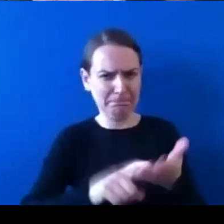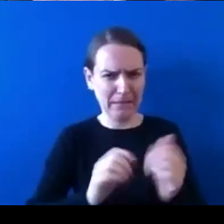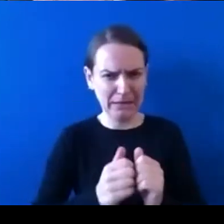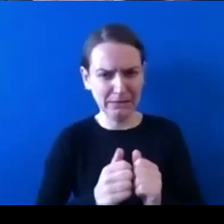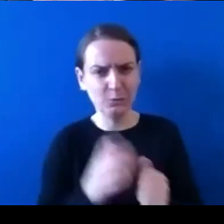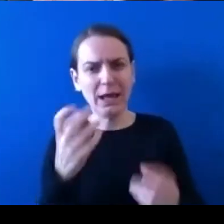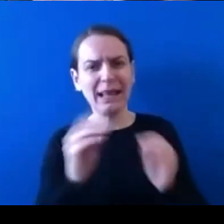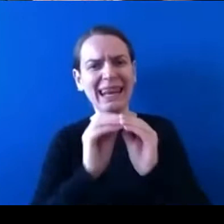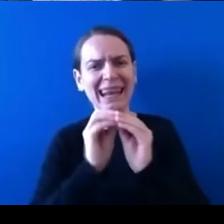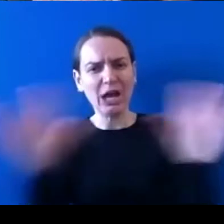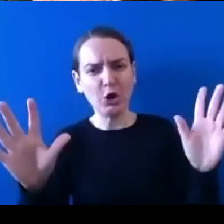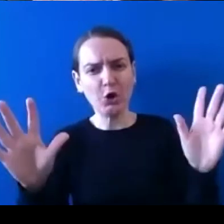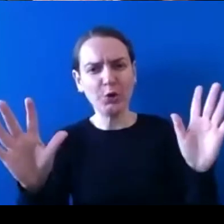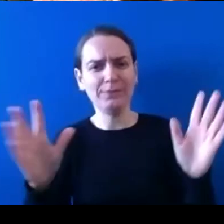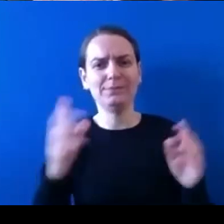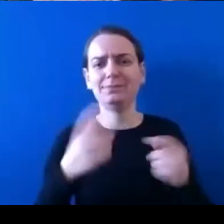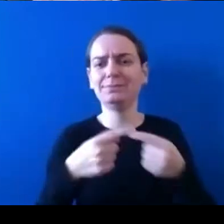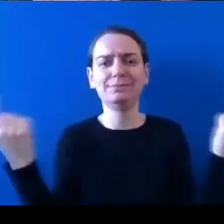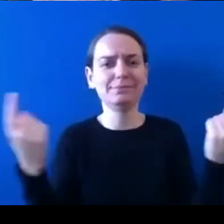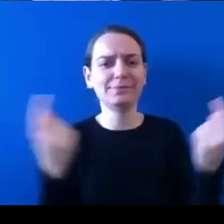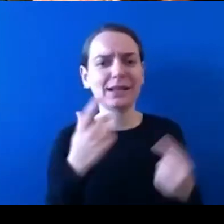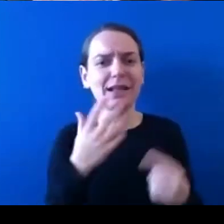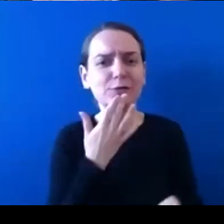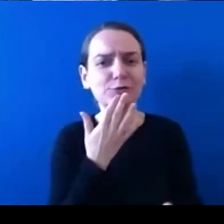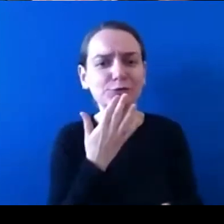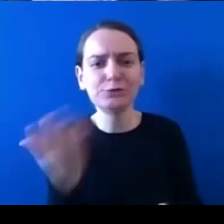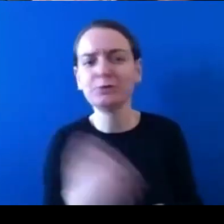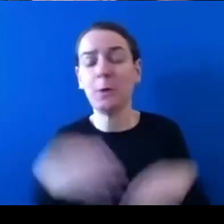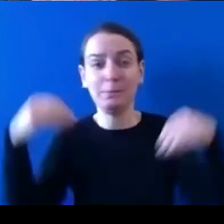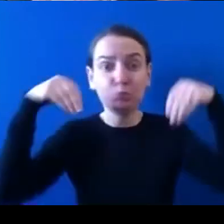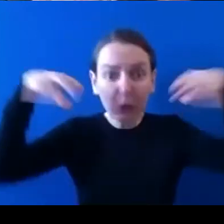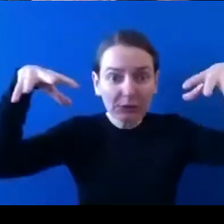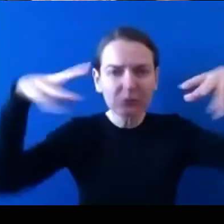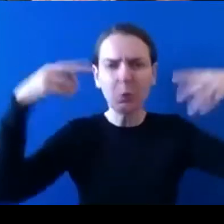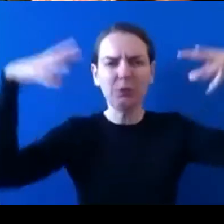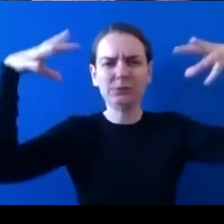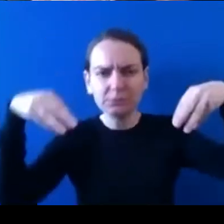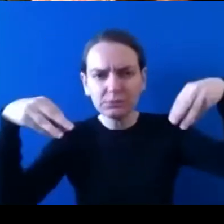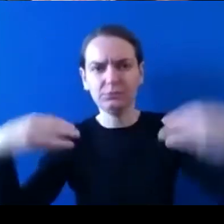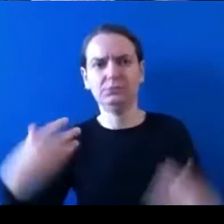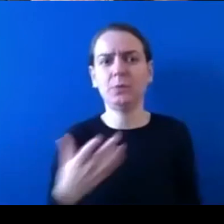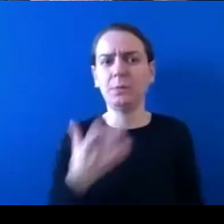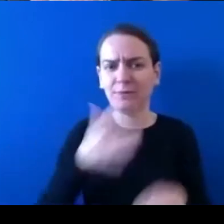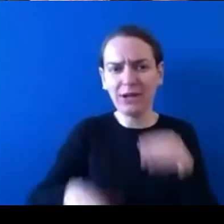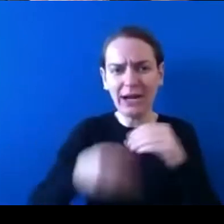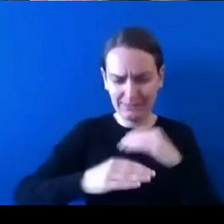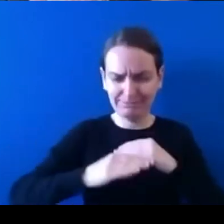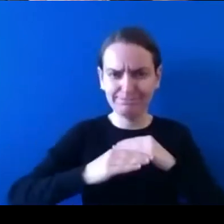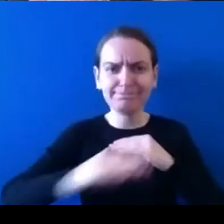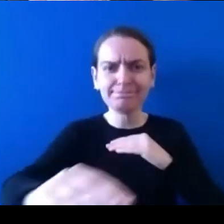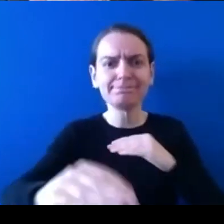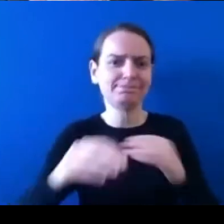For a suite bathroom, that's usually a suite of students, maybe 4 to 8 students that share one